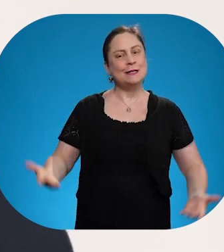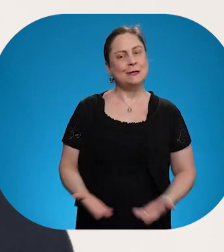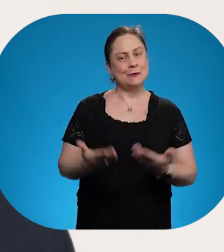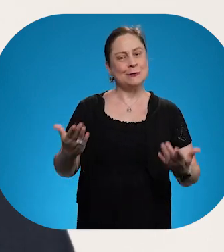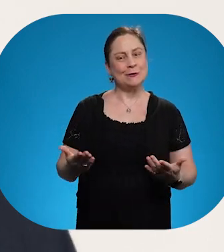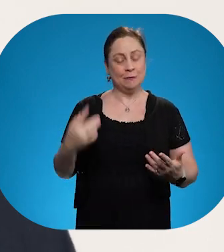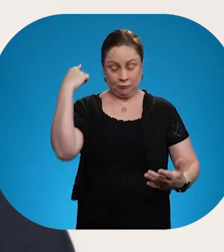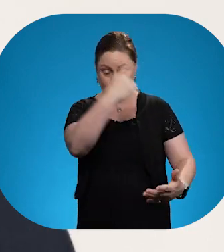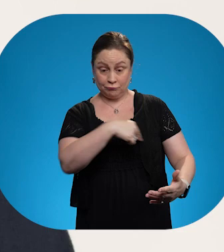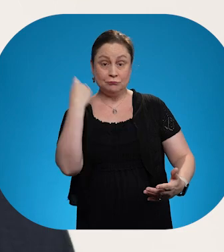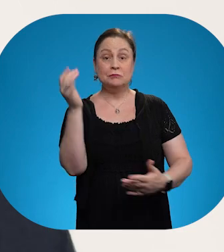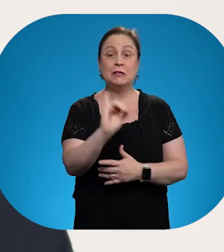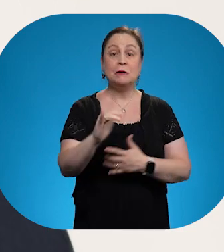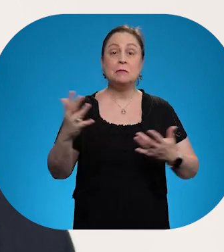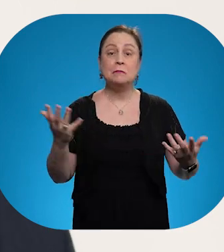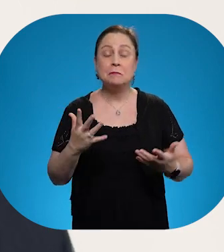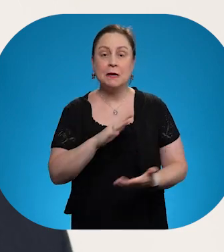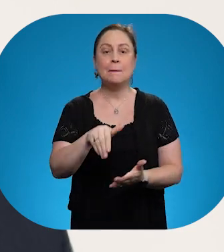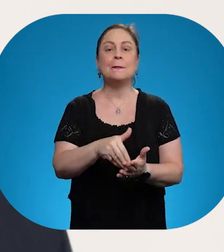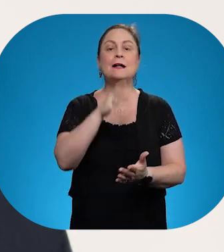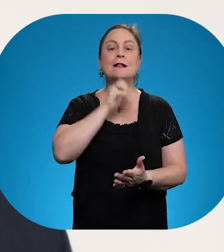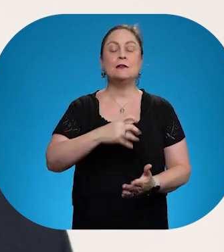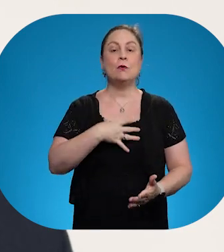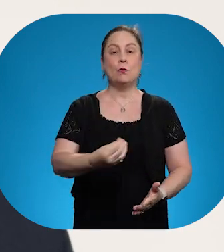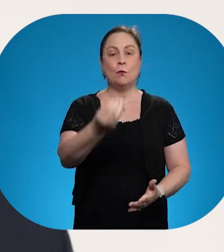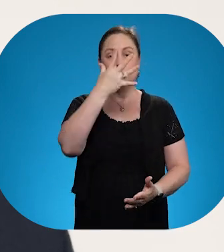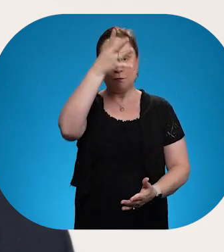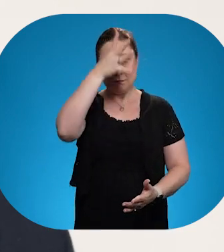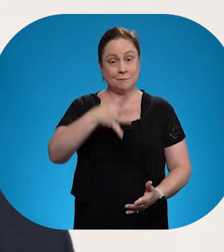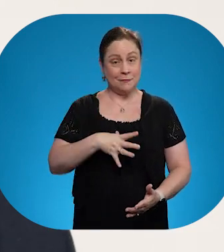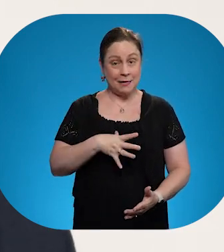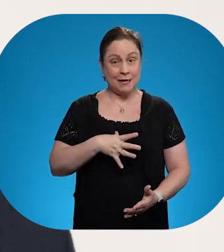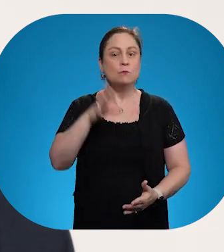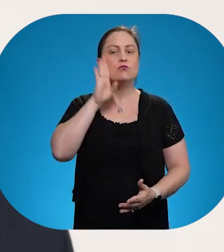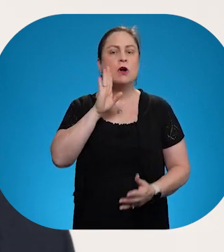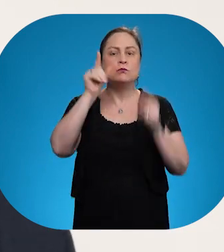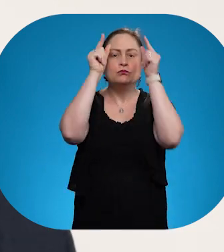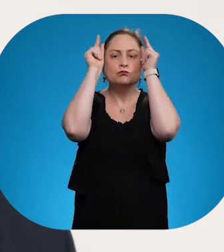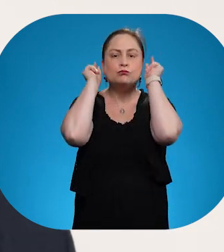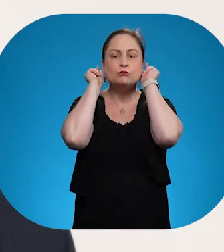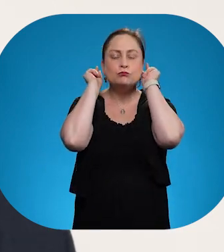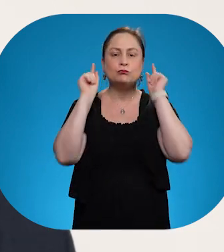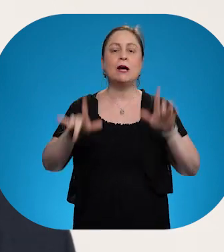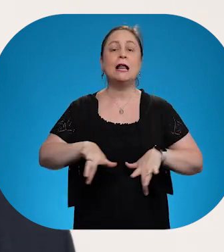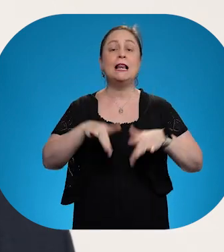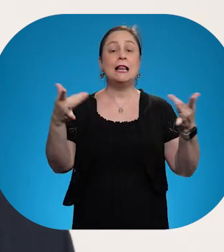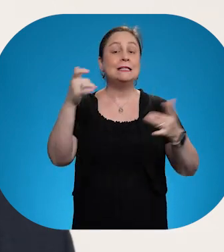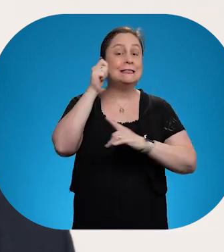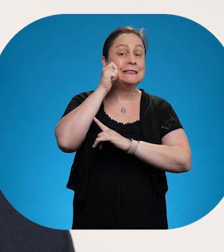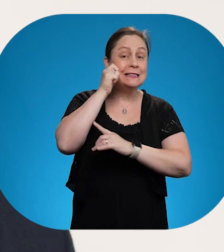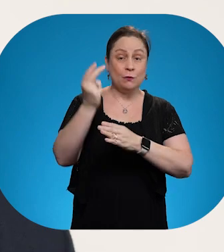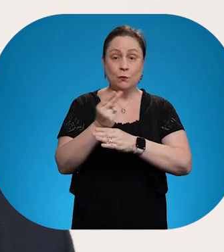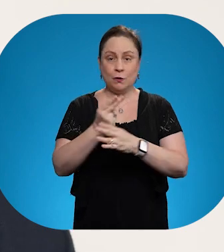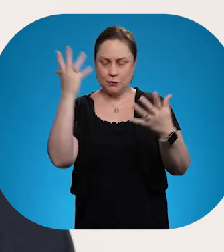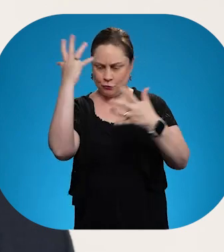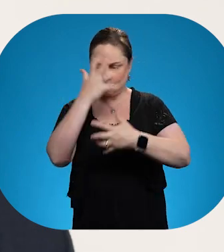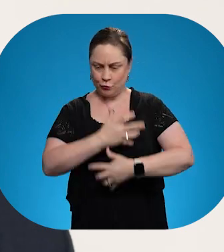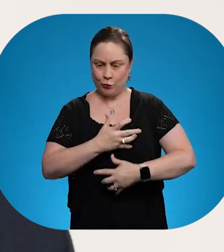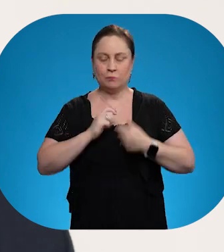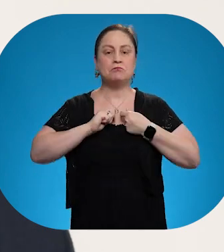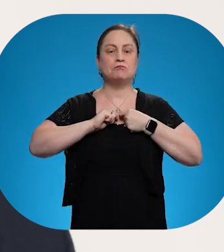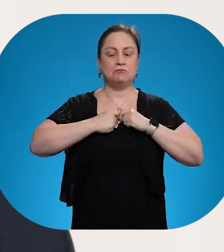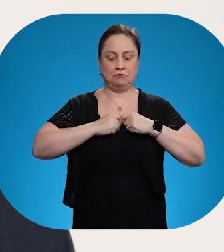visual description, I'm a middle-aged white male with short brown gray hair, light skin, wearing a dark